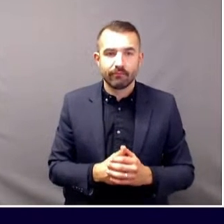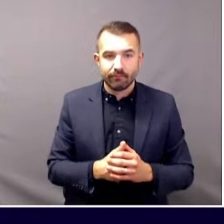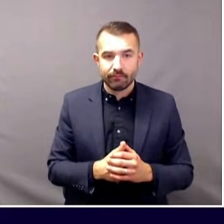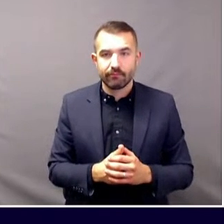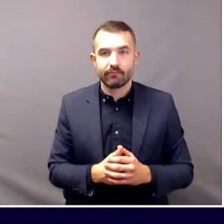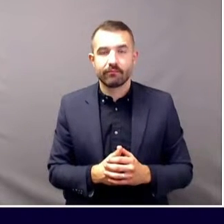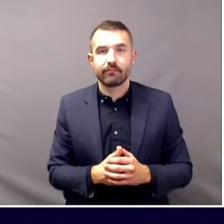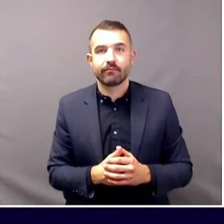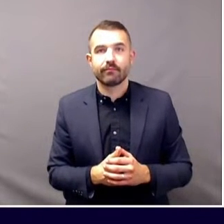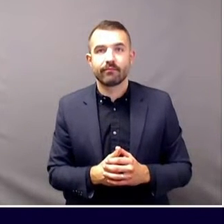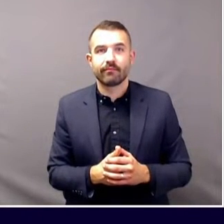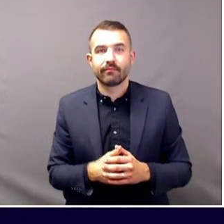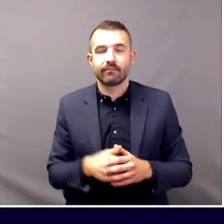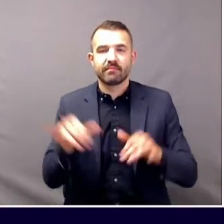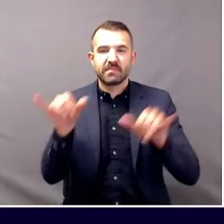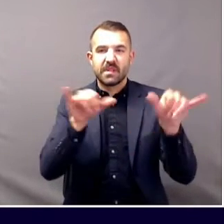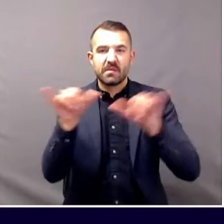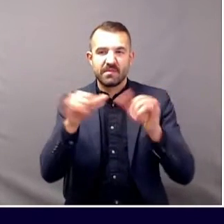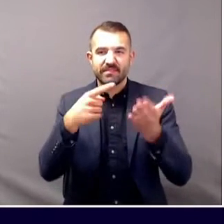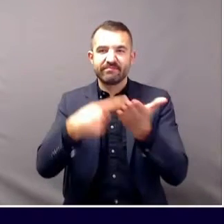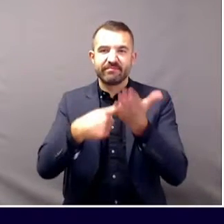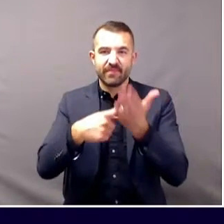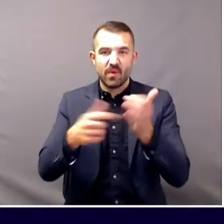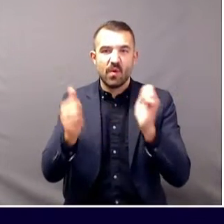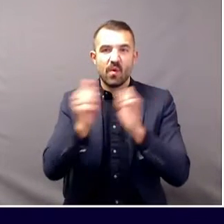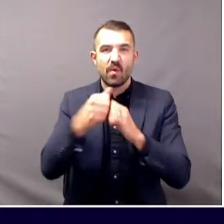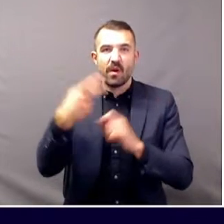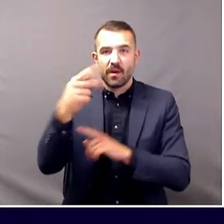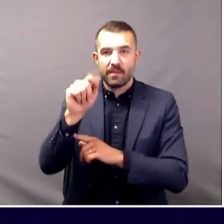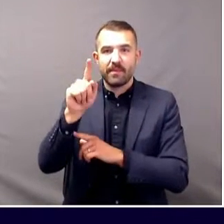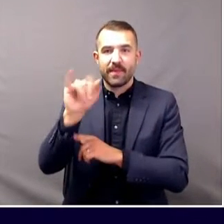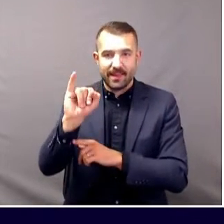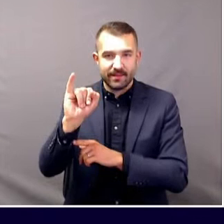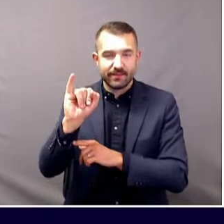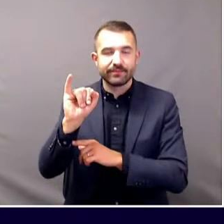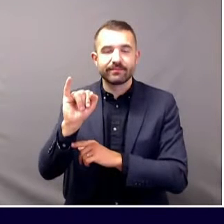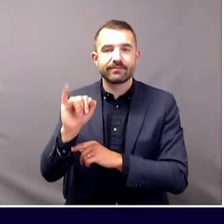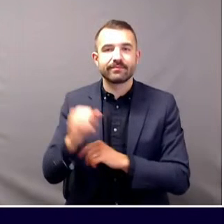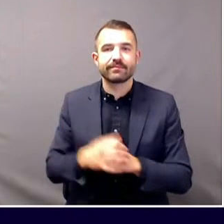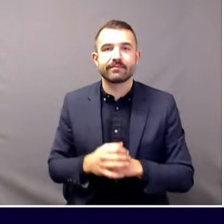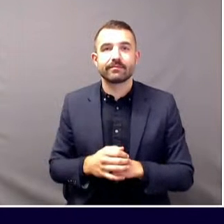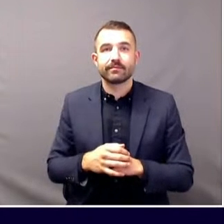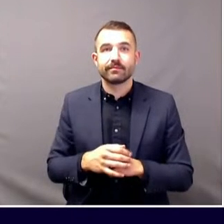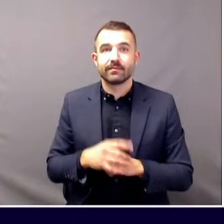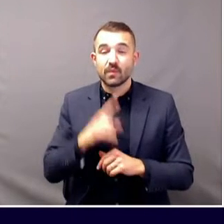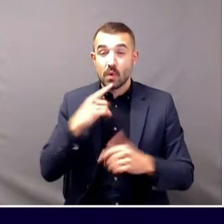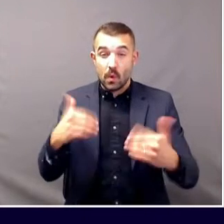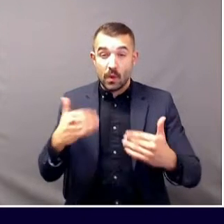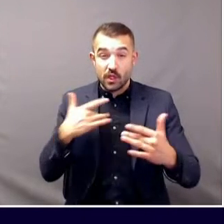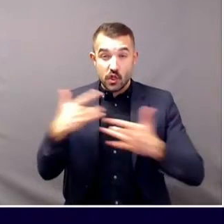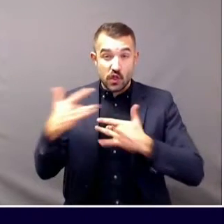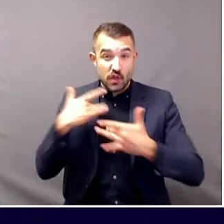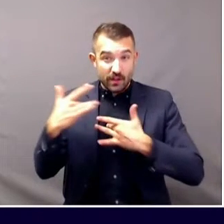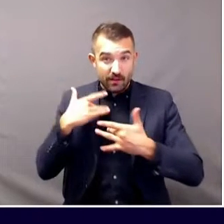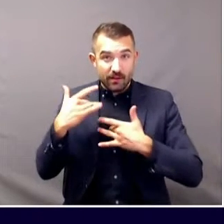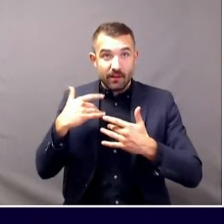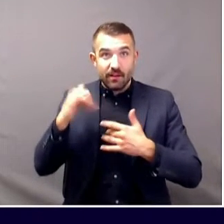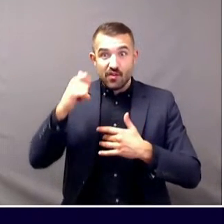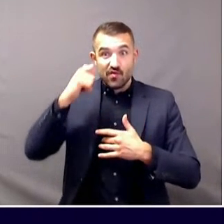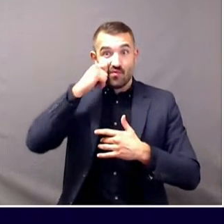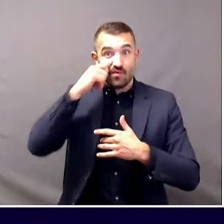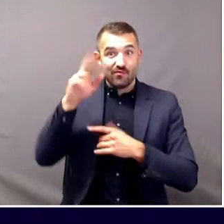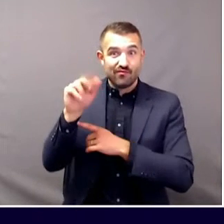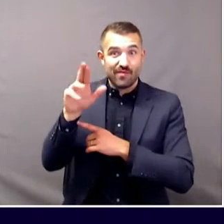a moment ago, which is, given where we are, we first of all remain deeply concerned that the racial disparities that we've experienced in